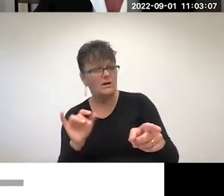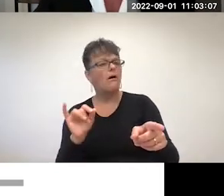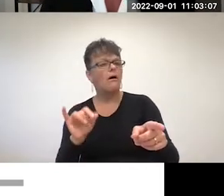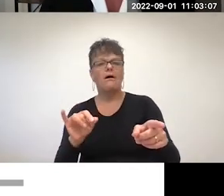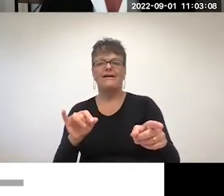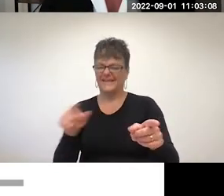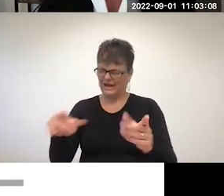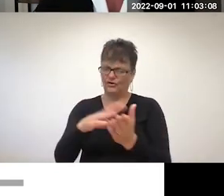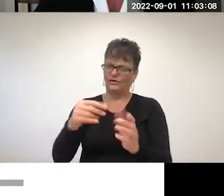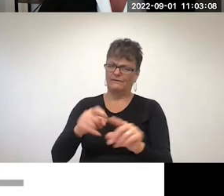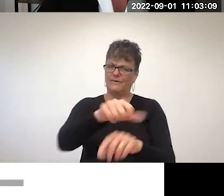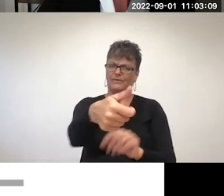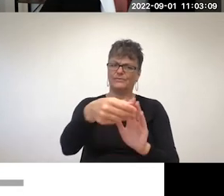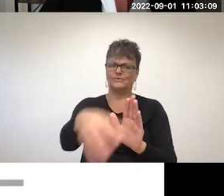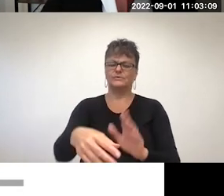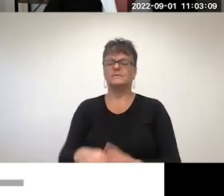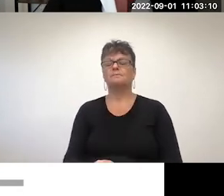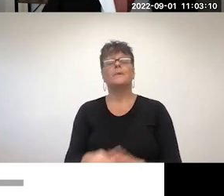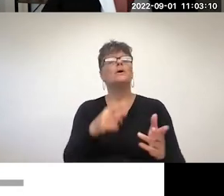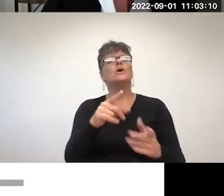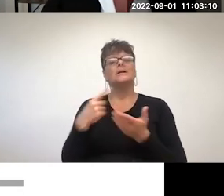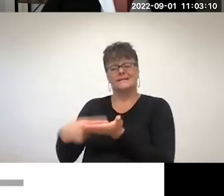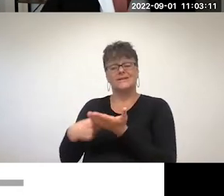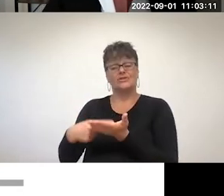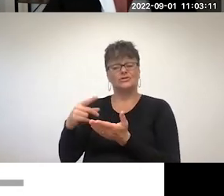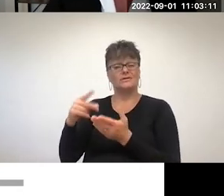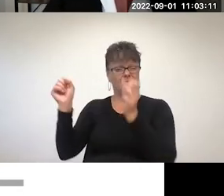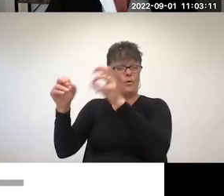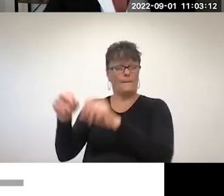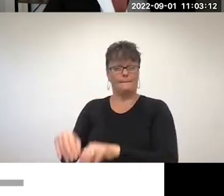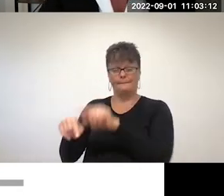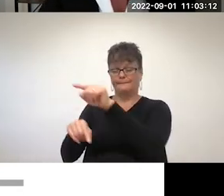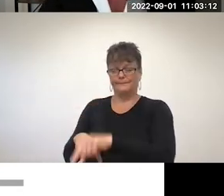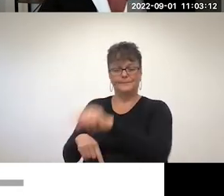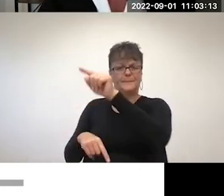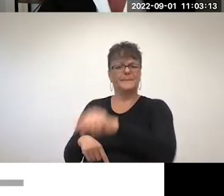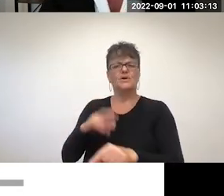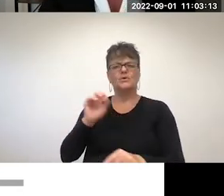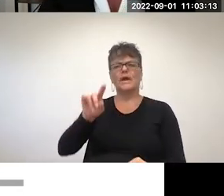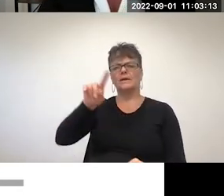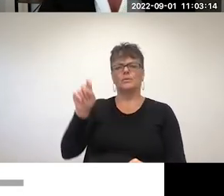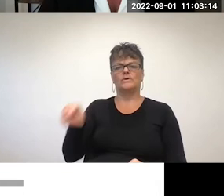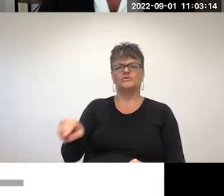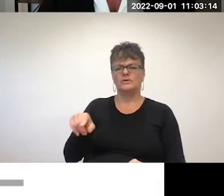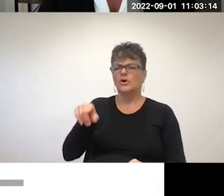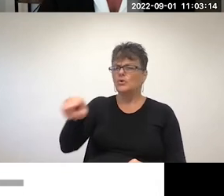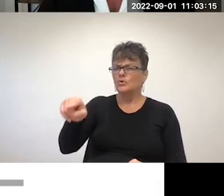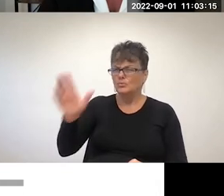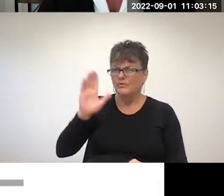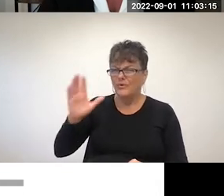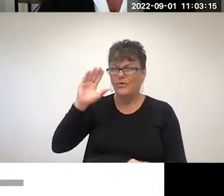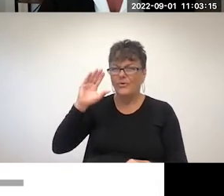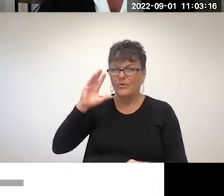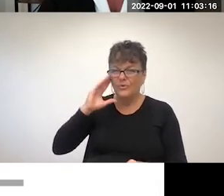that says, have you ever had a work experience where your supervisor was doing this? What was that like? So very conversational is,